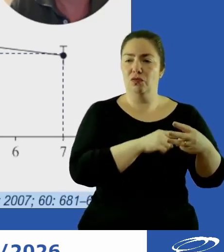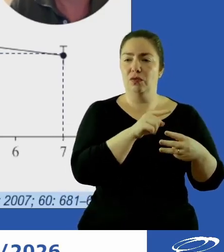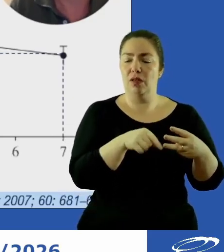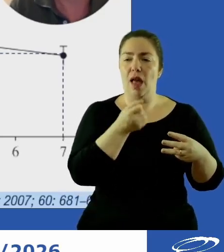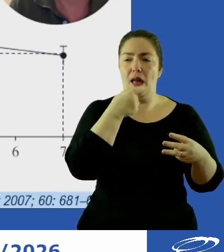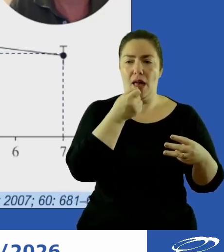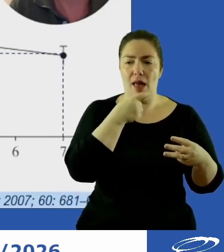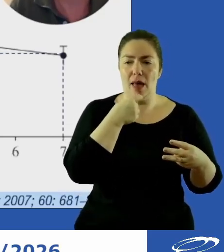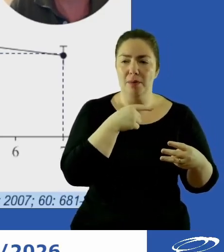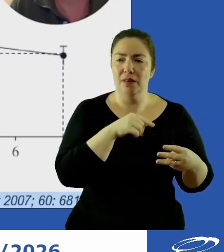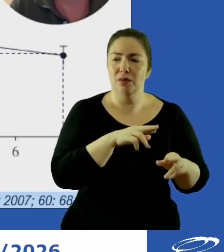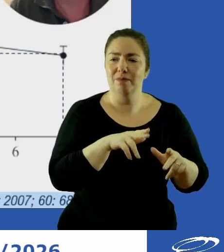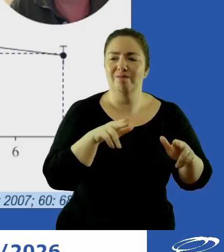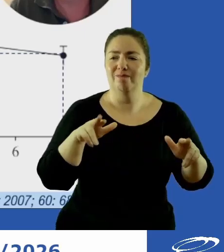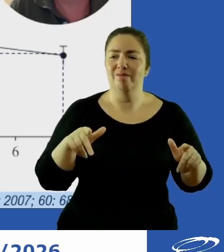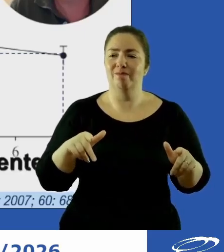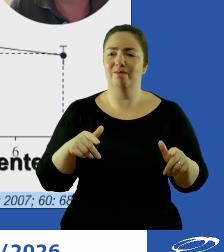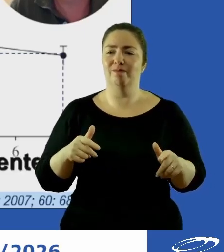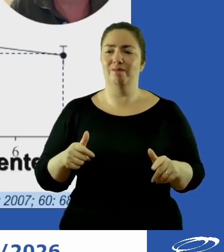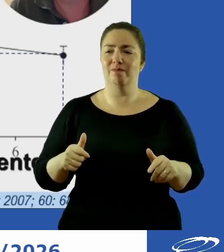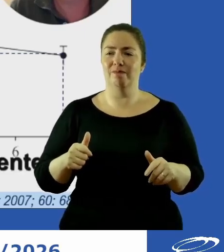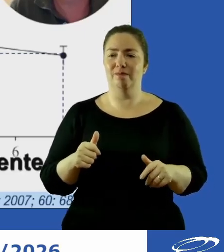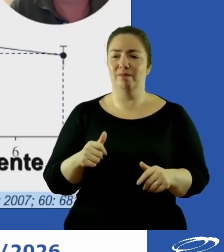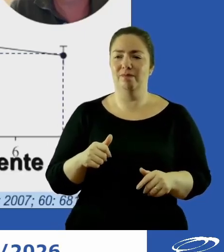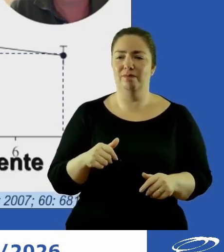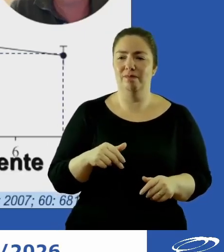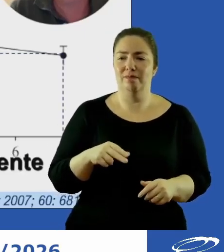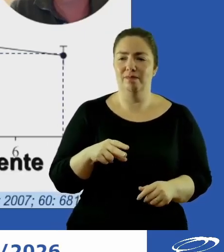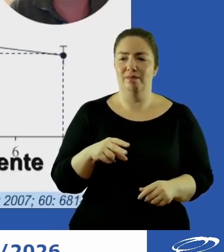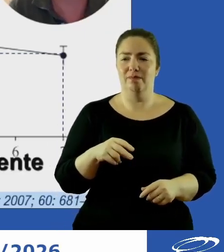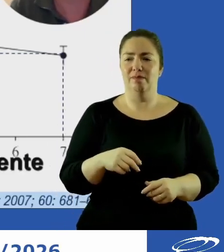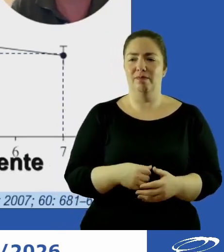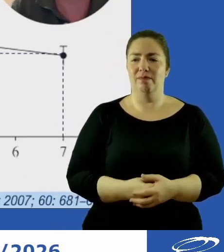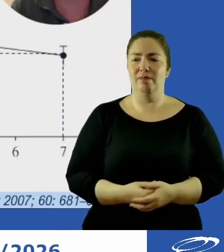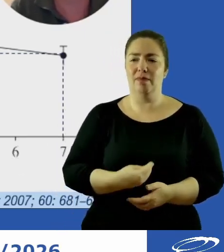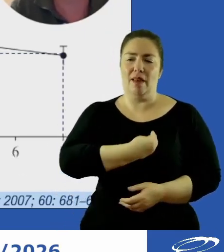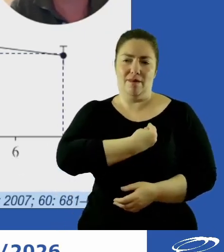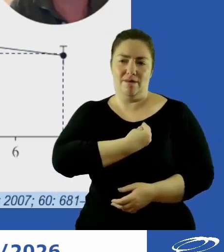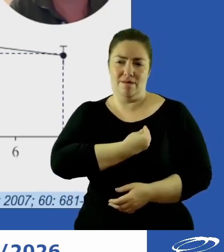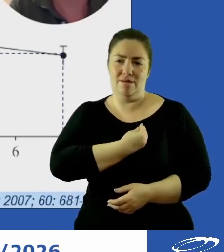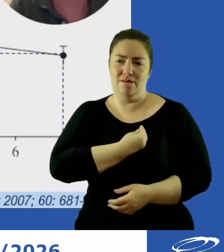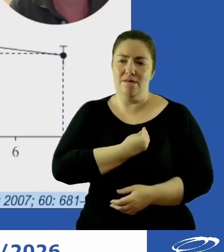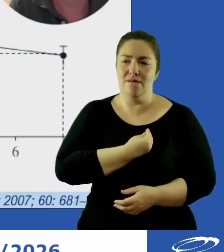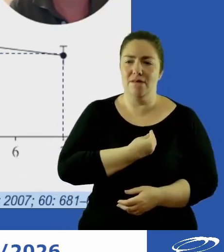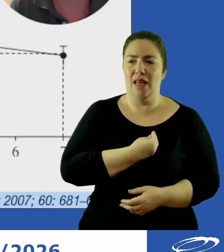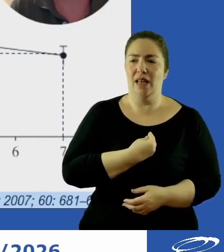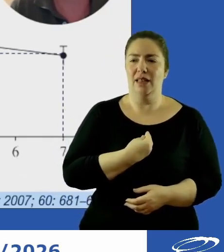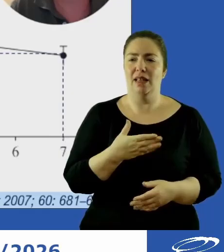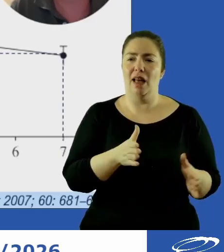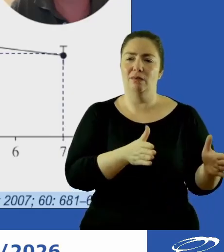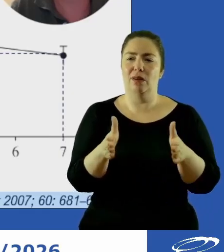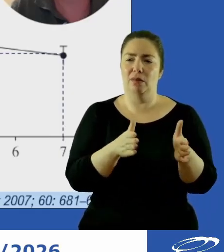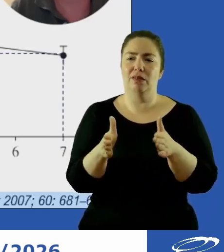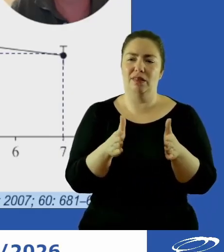the morphology is a little bit different because oritabensin has a very short, relatively short half-life, early half-life of